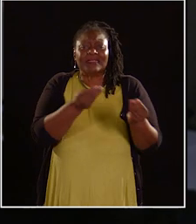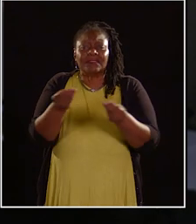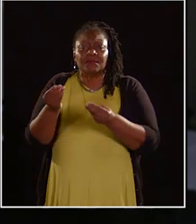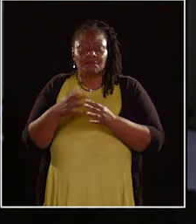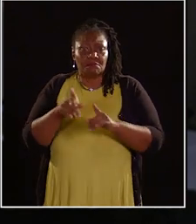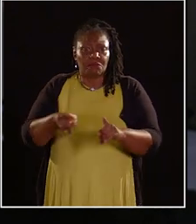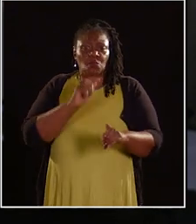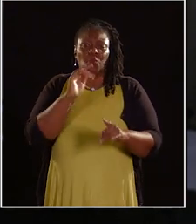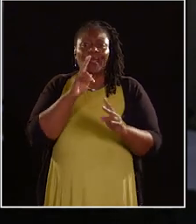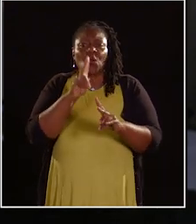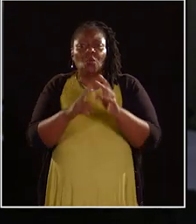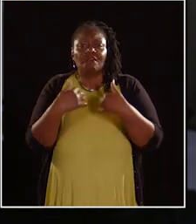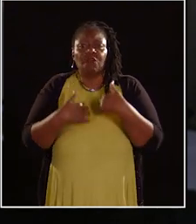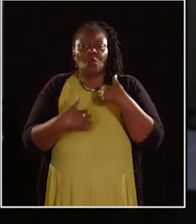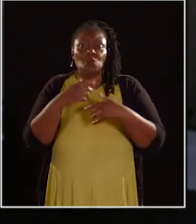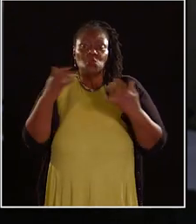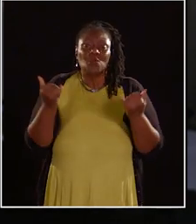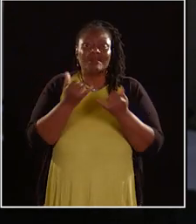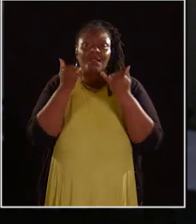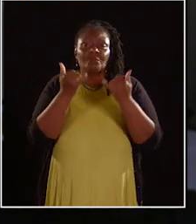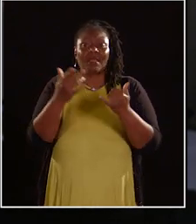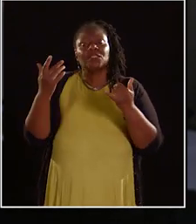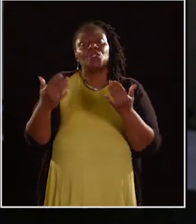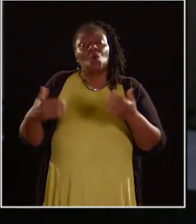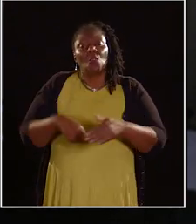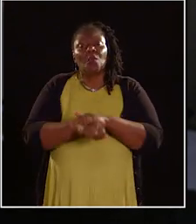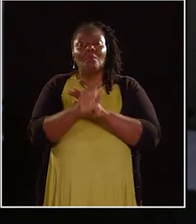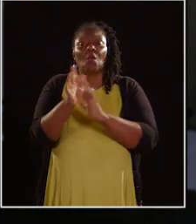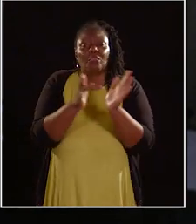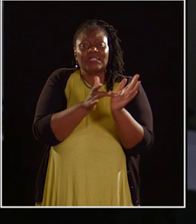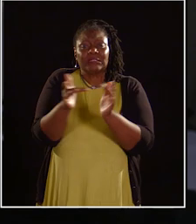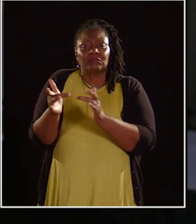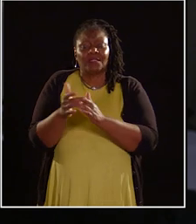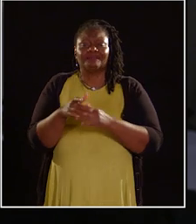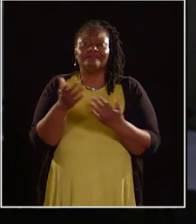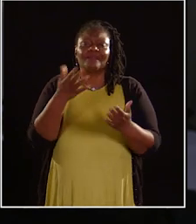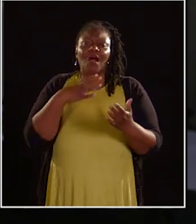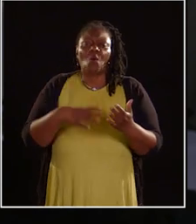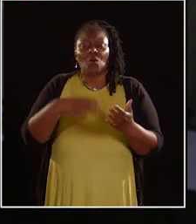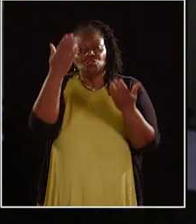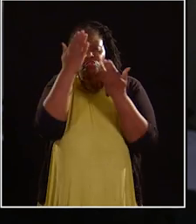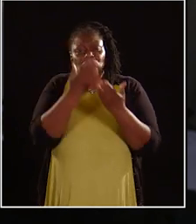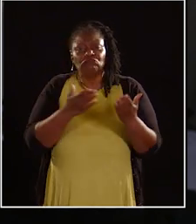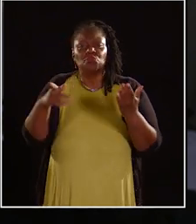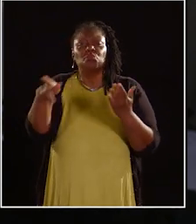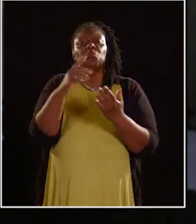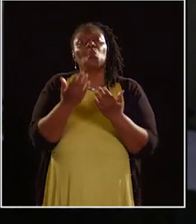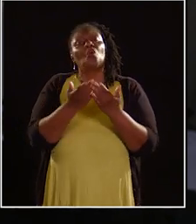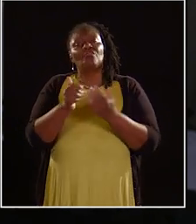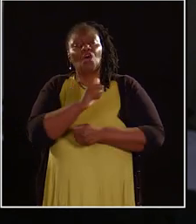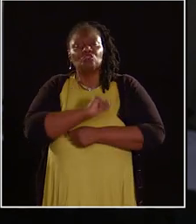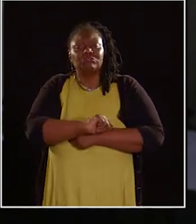forward to celebrating the birth of Jesus Christ, I want to pay a particular tribute to our Christian